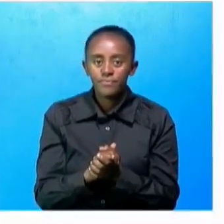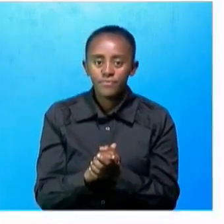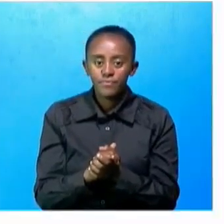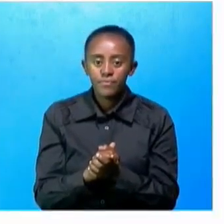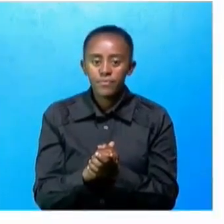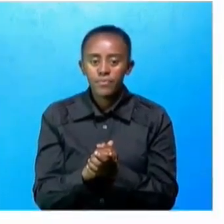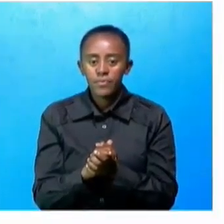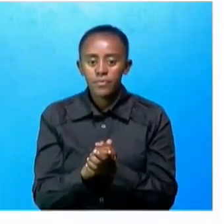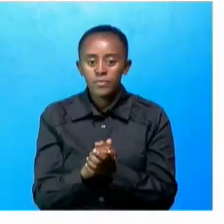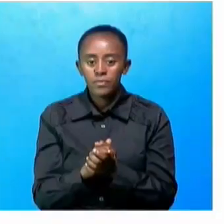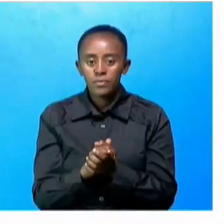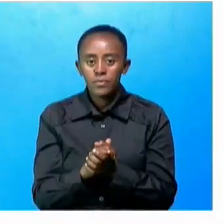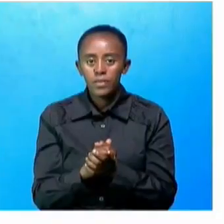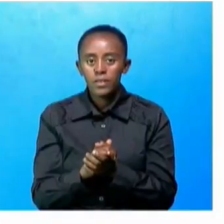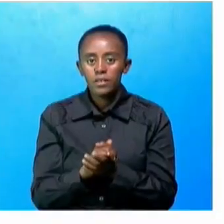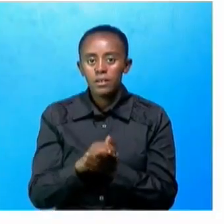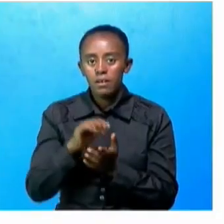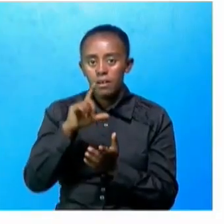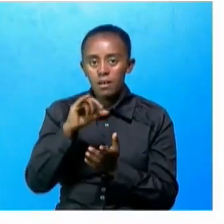Like,